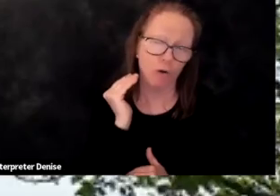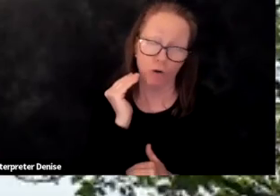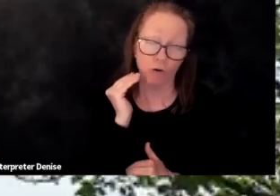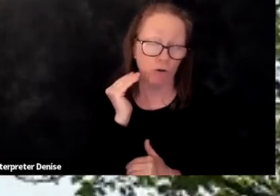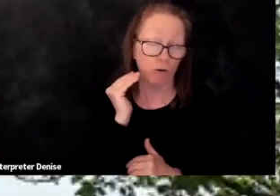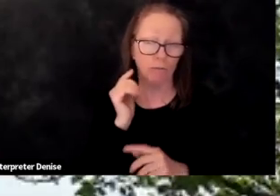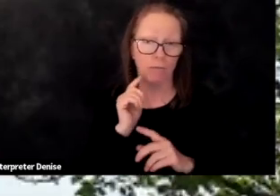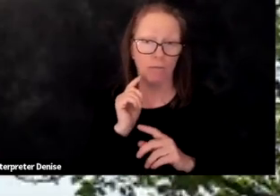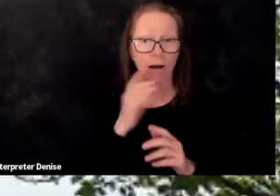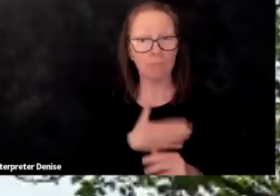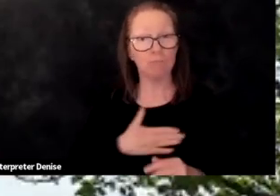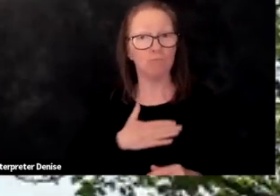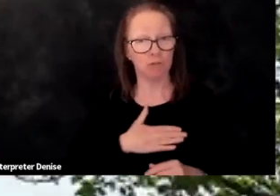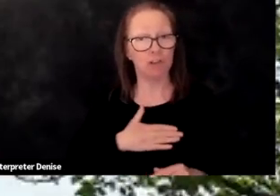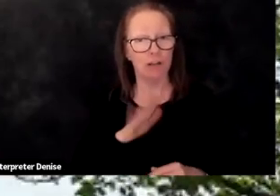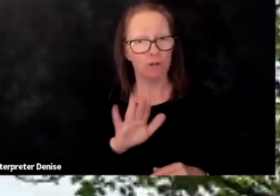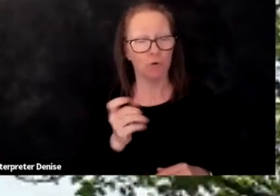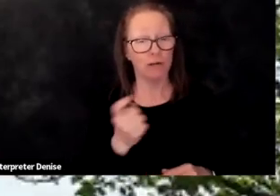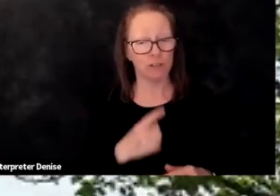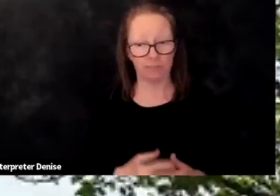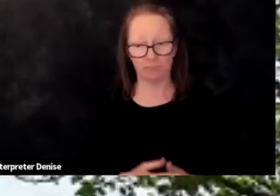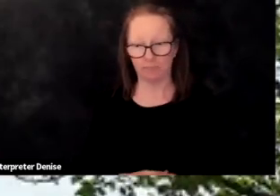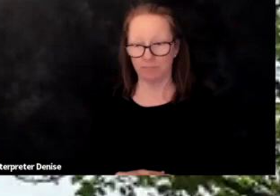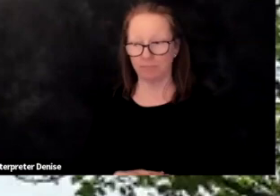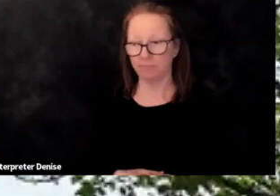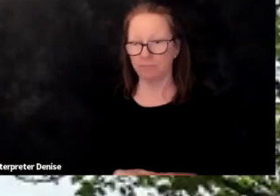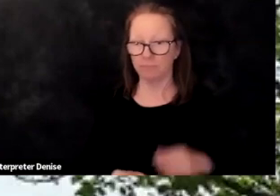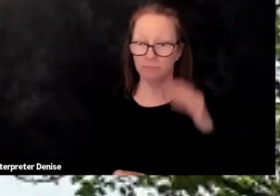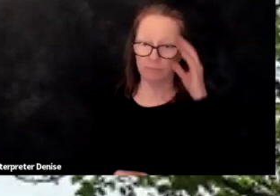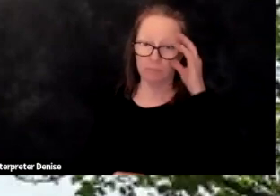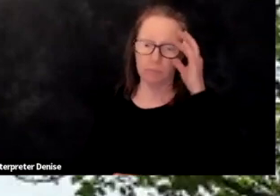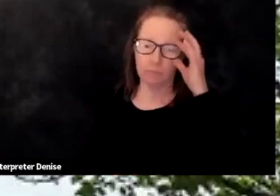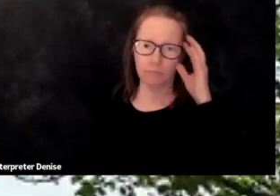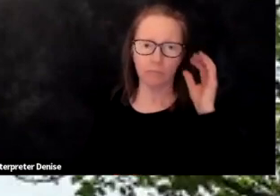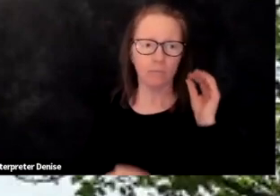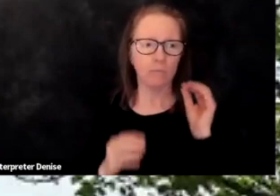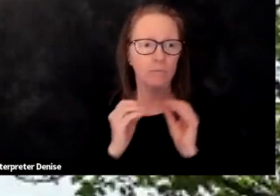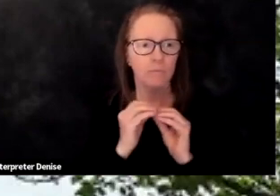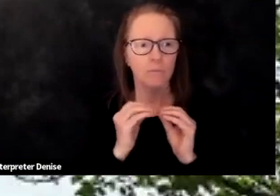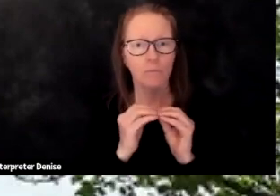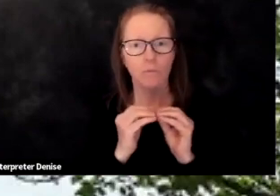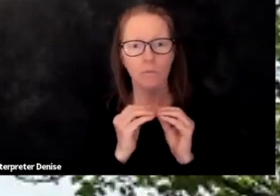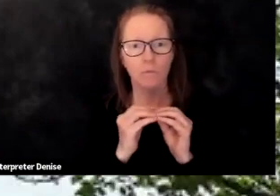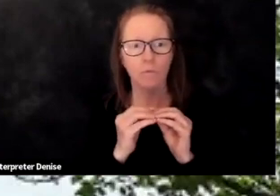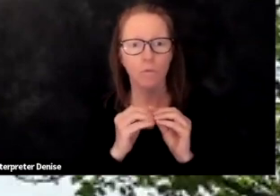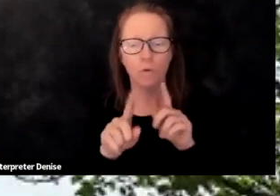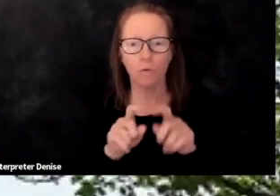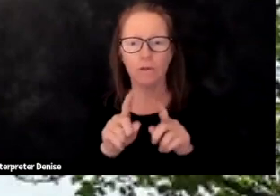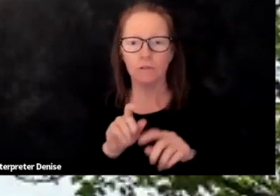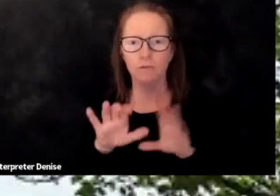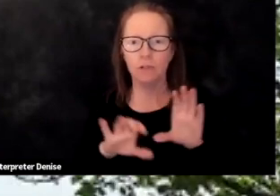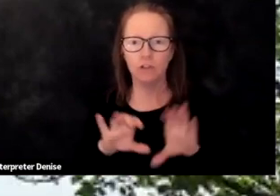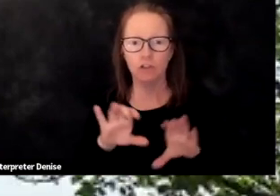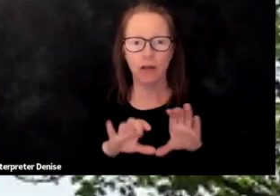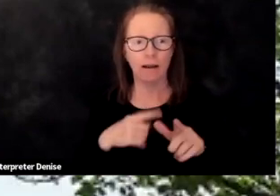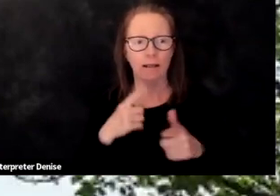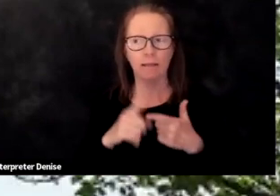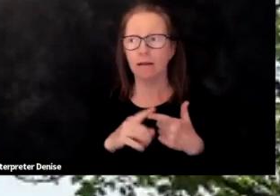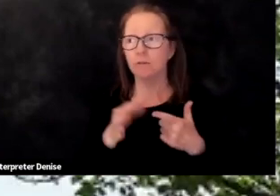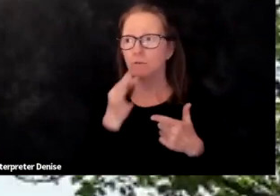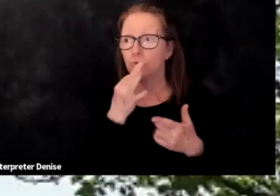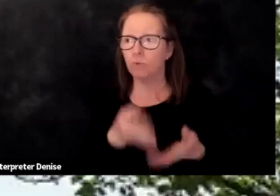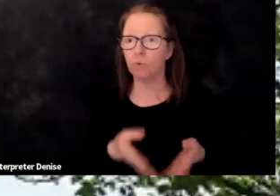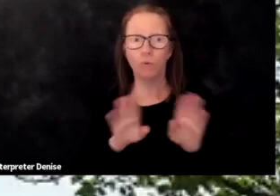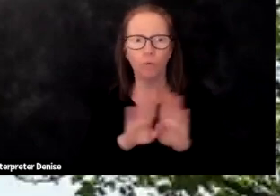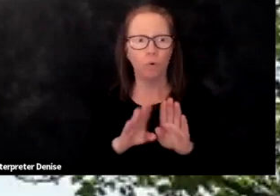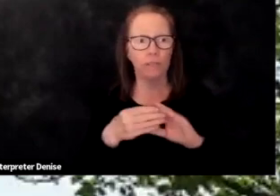Thanks, Lisa, and thanks for all. So so there's a few more questions that we can read in the chat, and then I think we can just go to closing